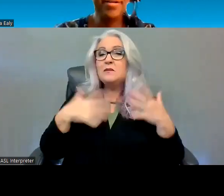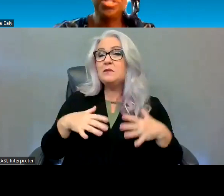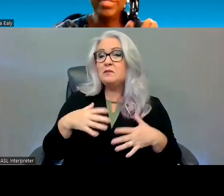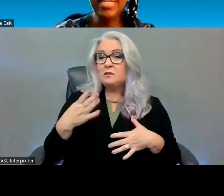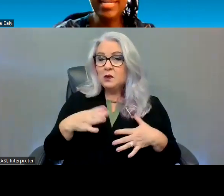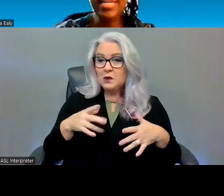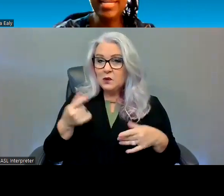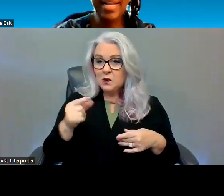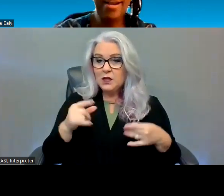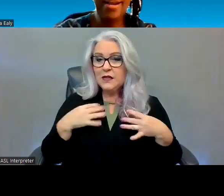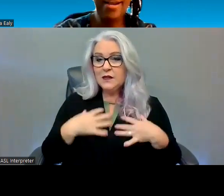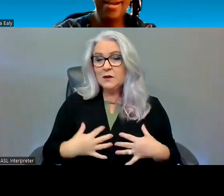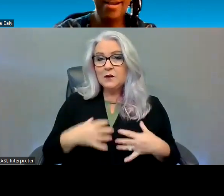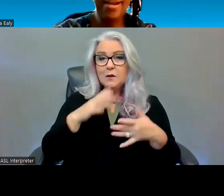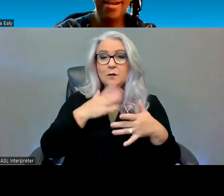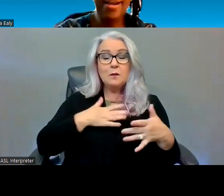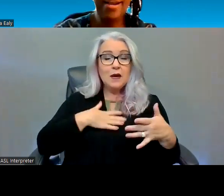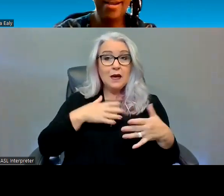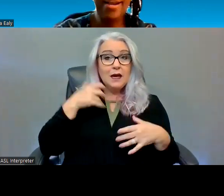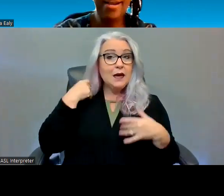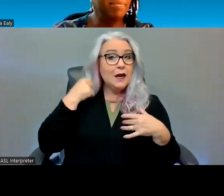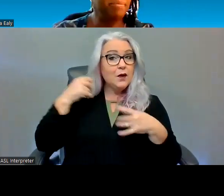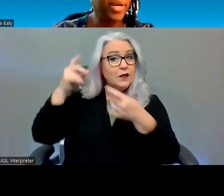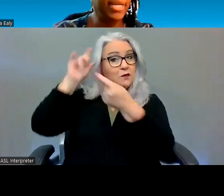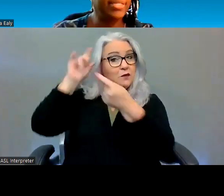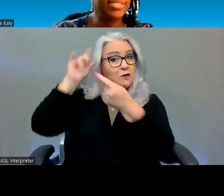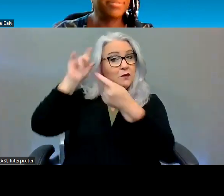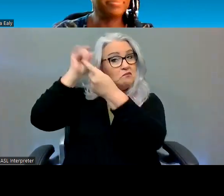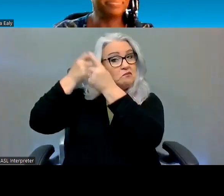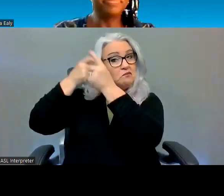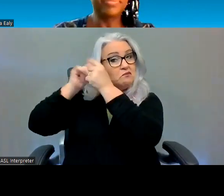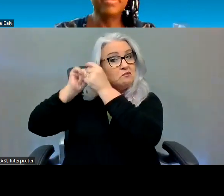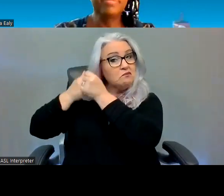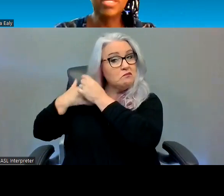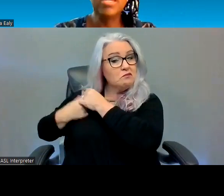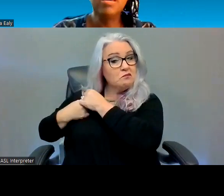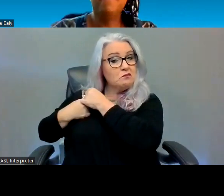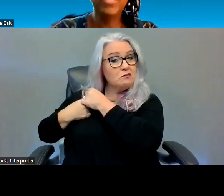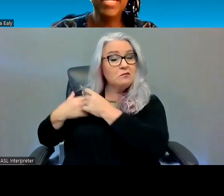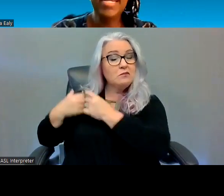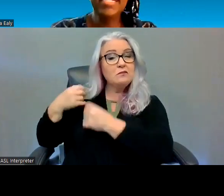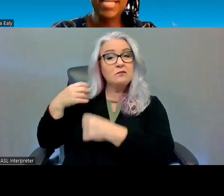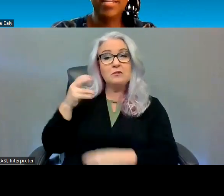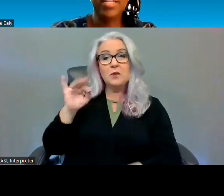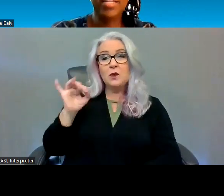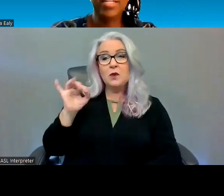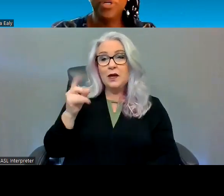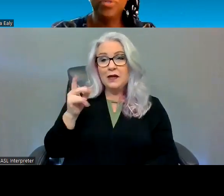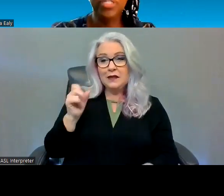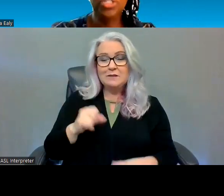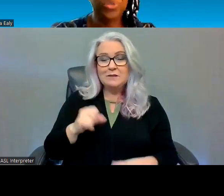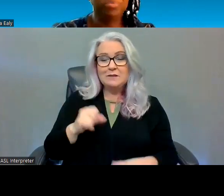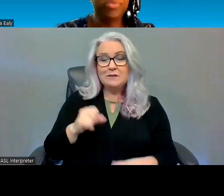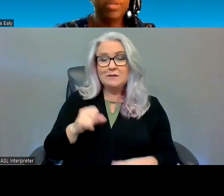is twisted and kind of off to the side in braids. For today's session,